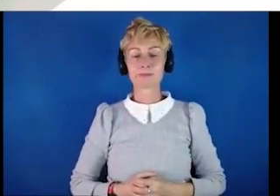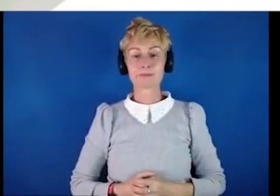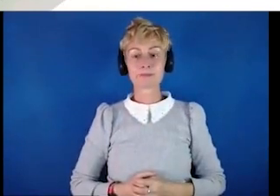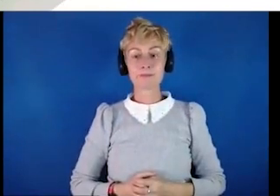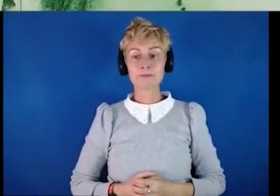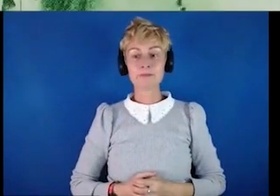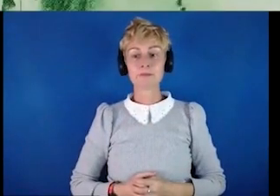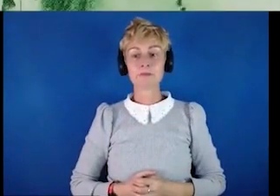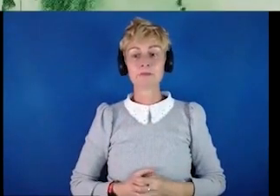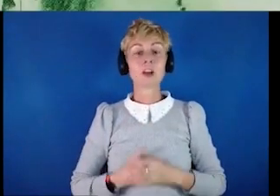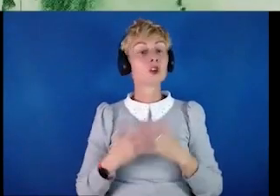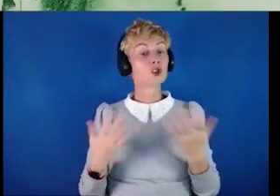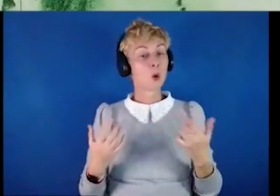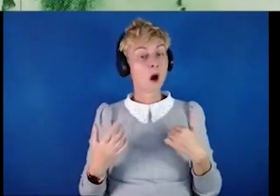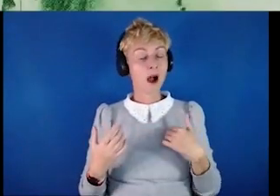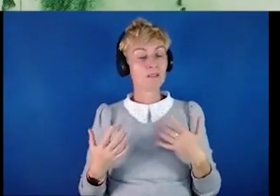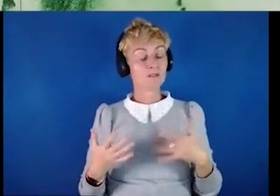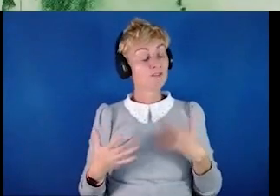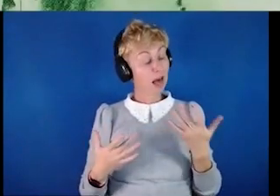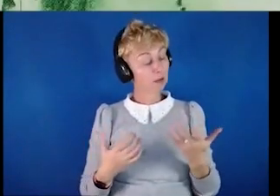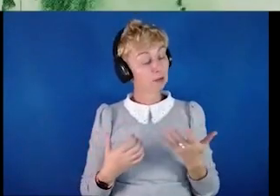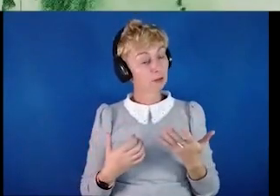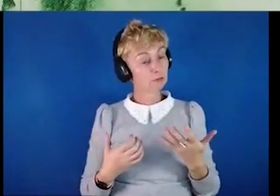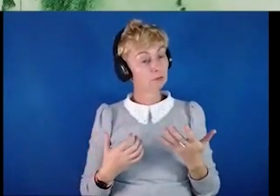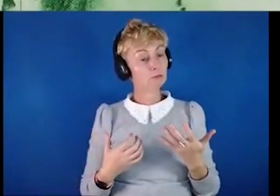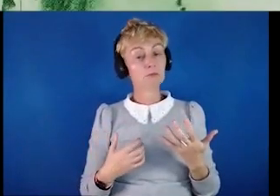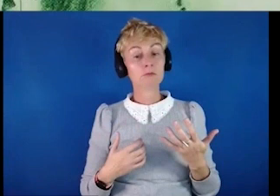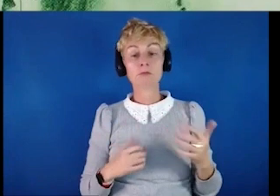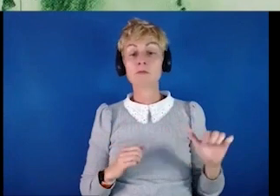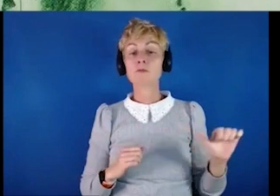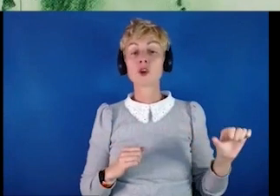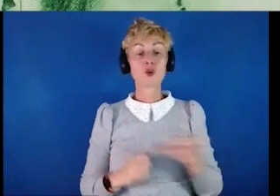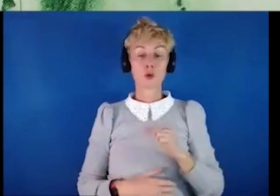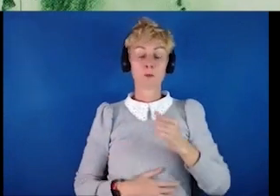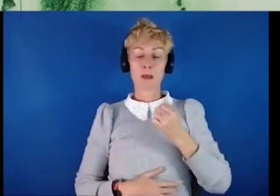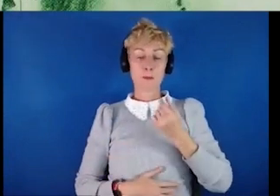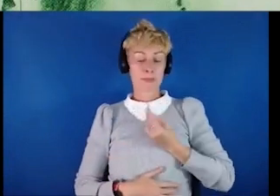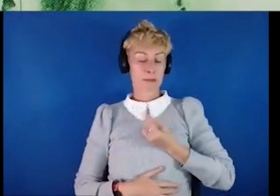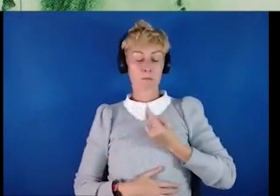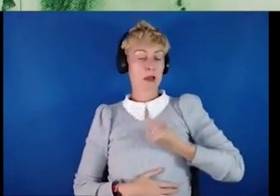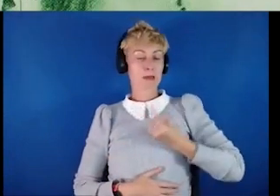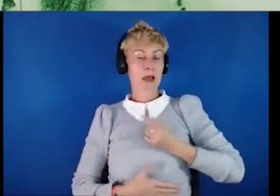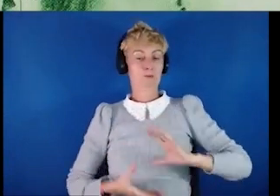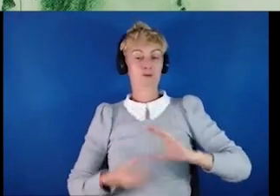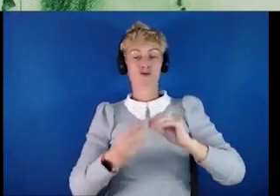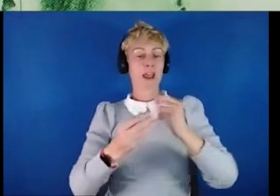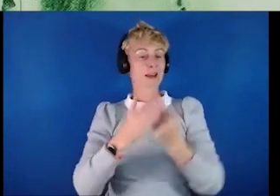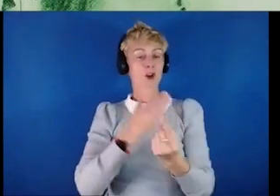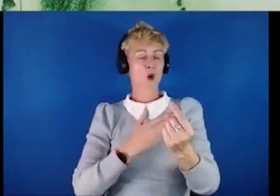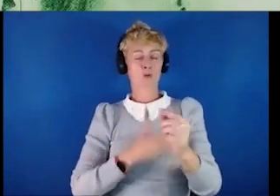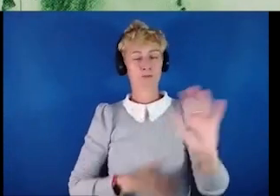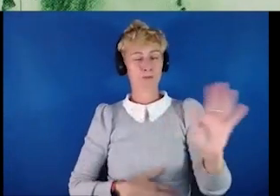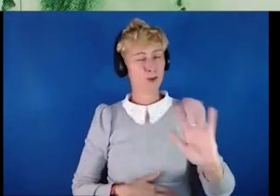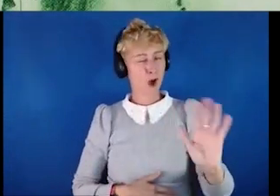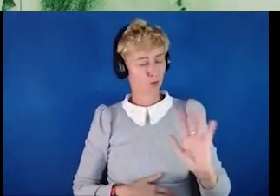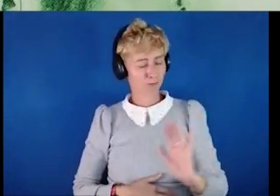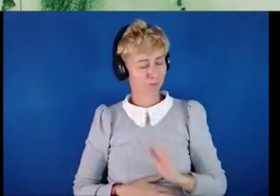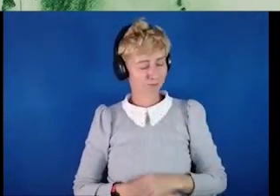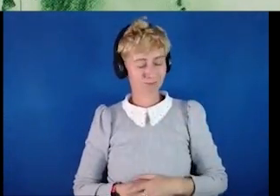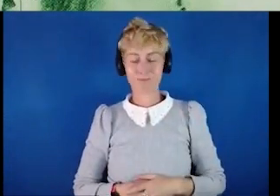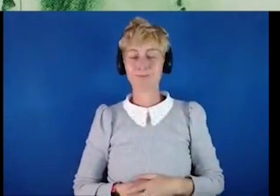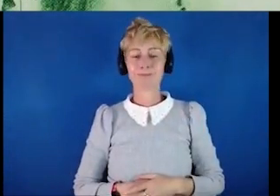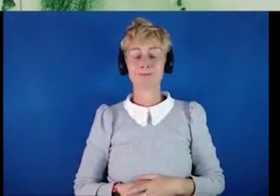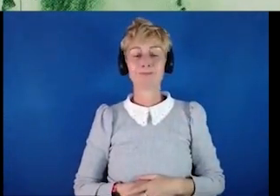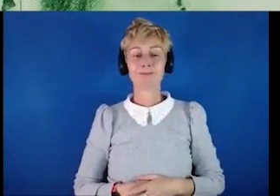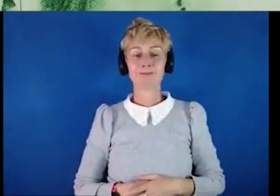And to do this, I believed this should not be done just by myself. That would defeat my passion in